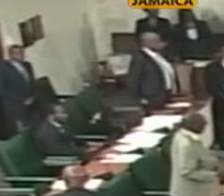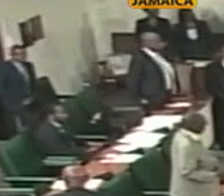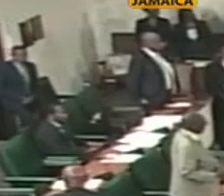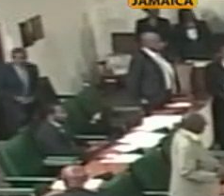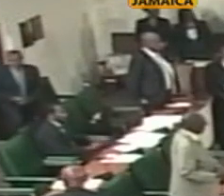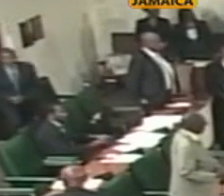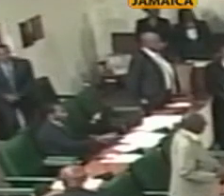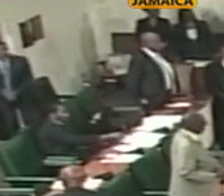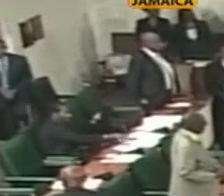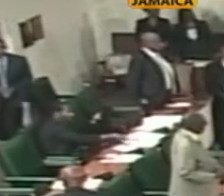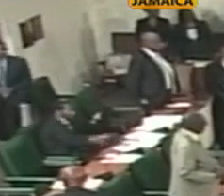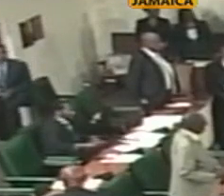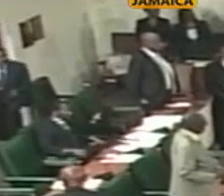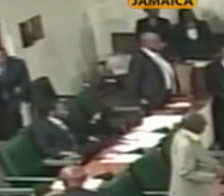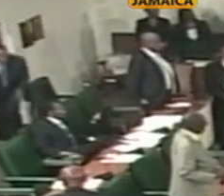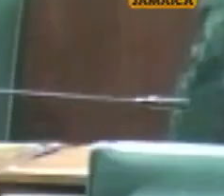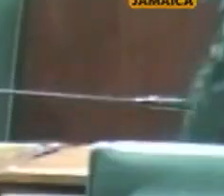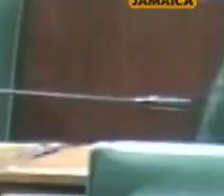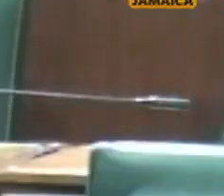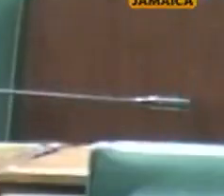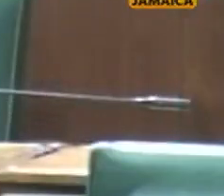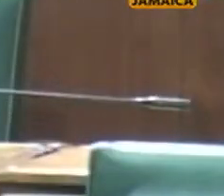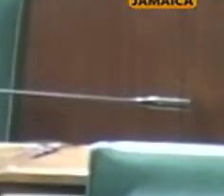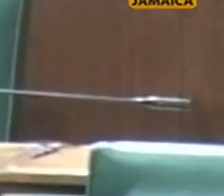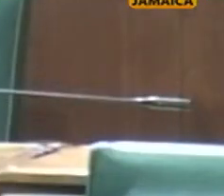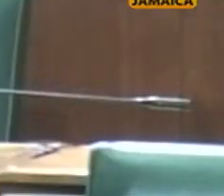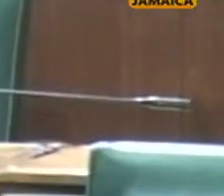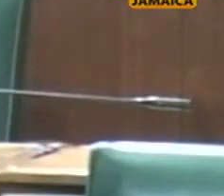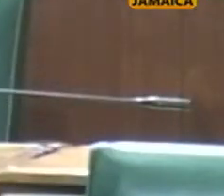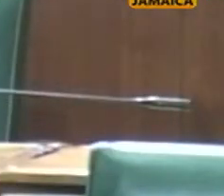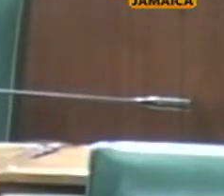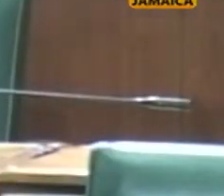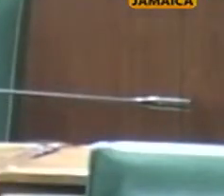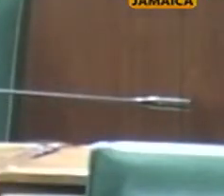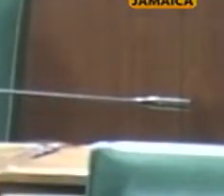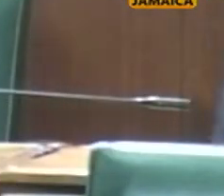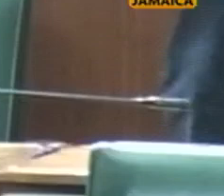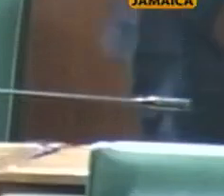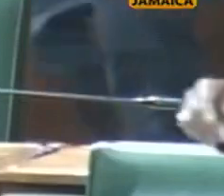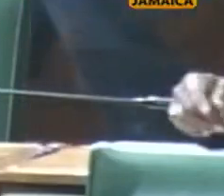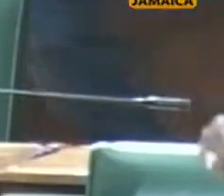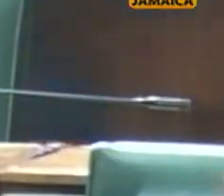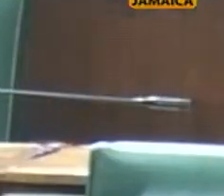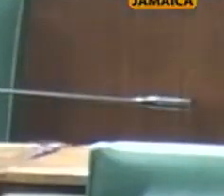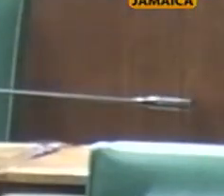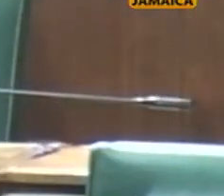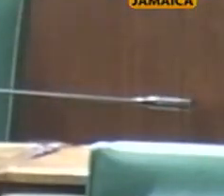Mr. Speaker, notwithstanding the motion